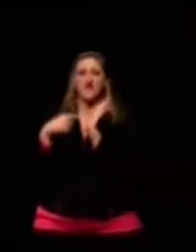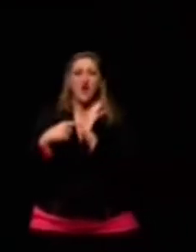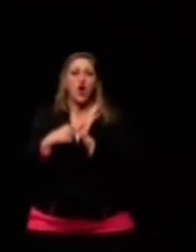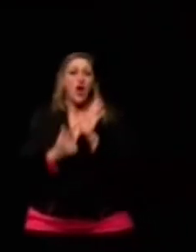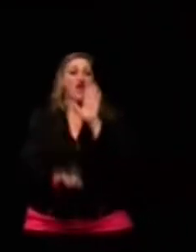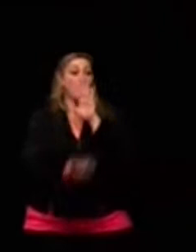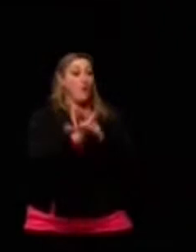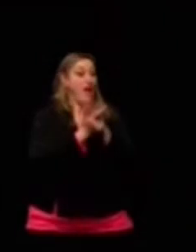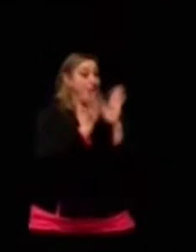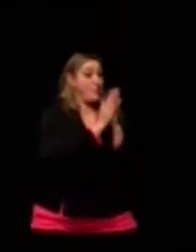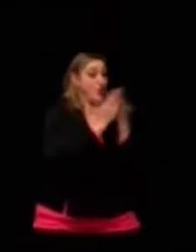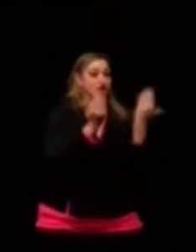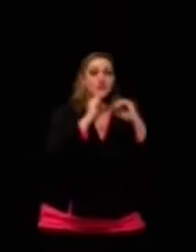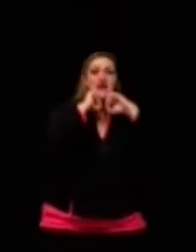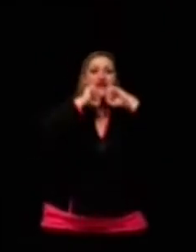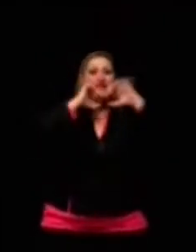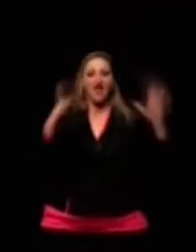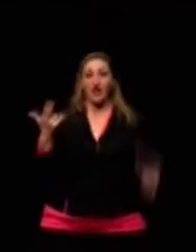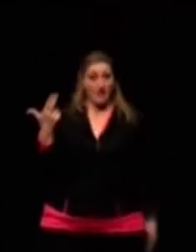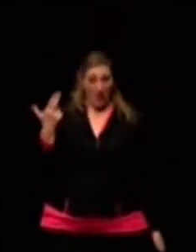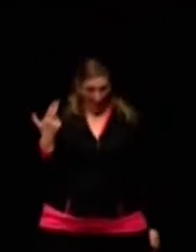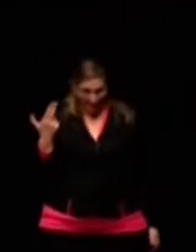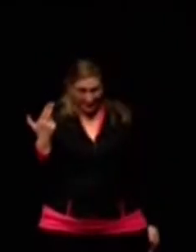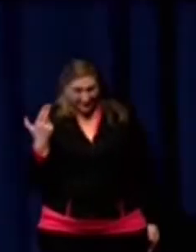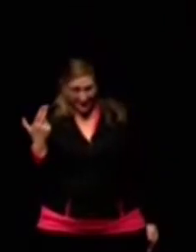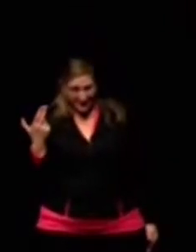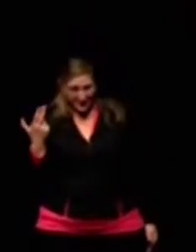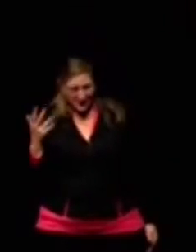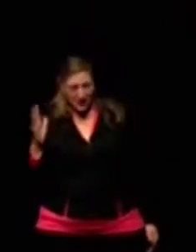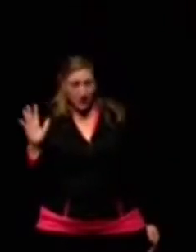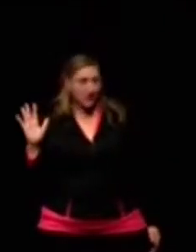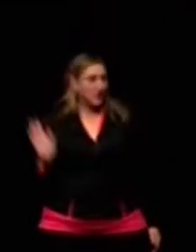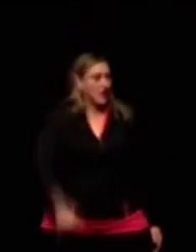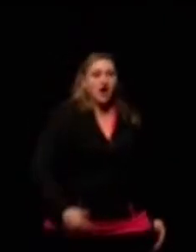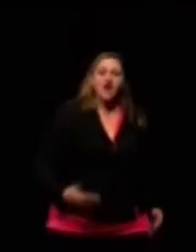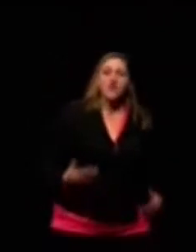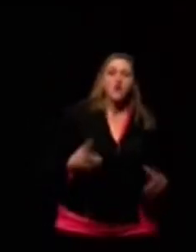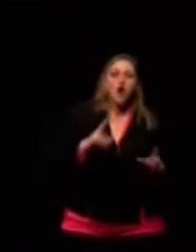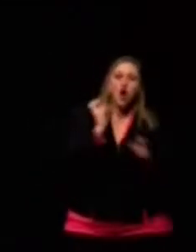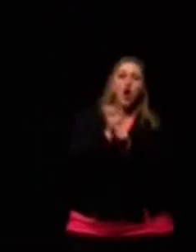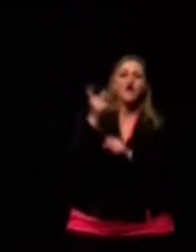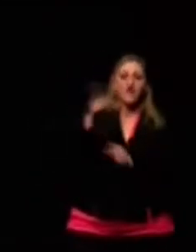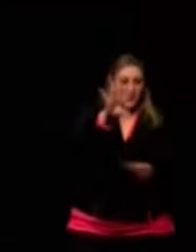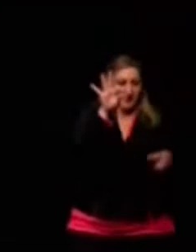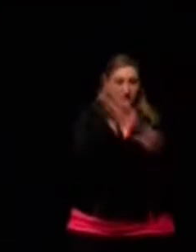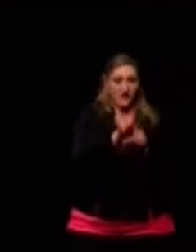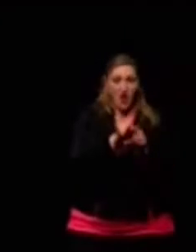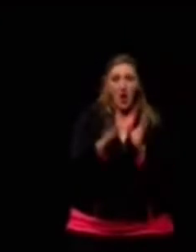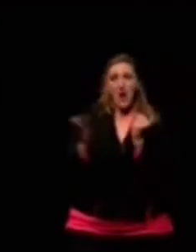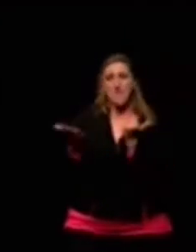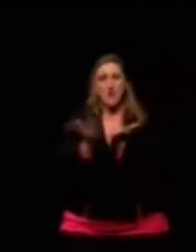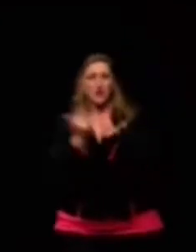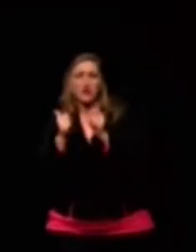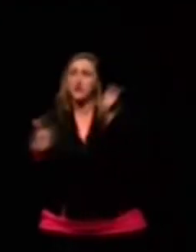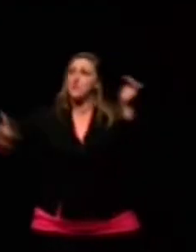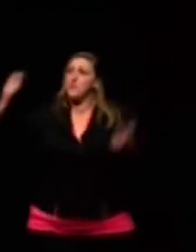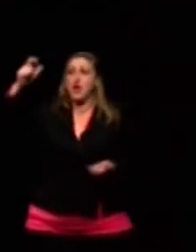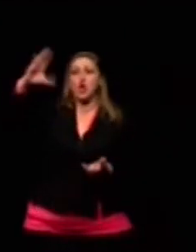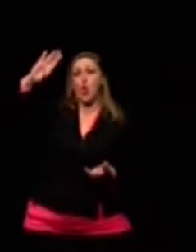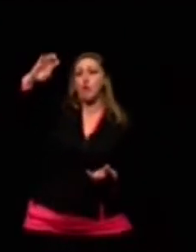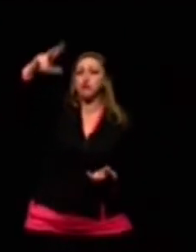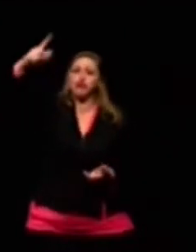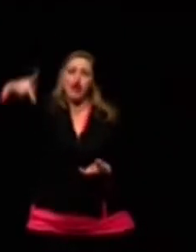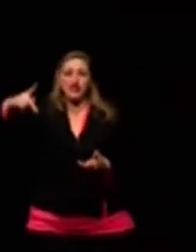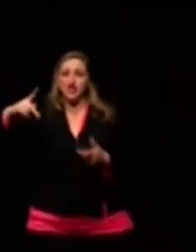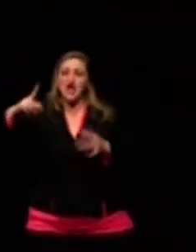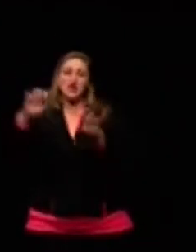ban books, but do nothing about guns. They'll make it harder for people to vote, but easier for big corporations to